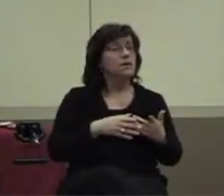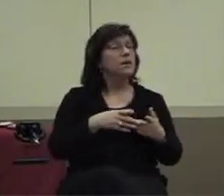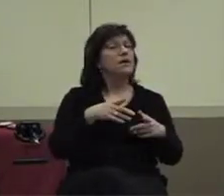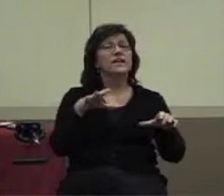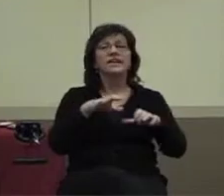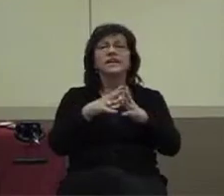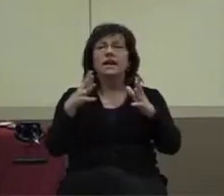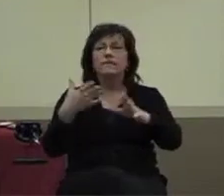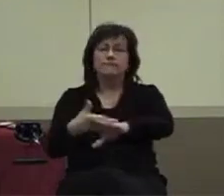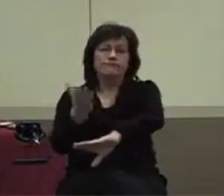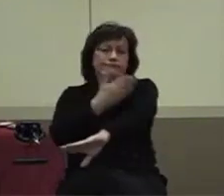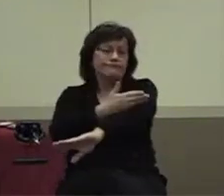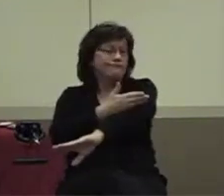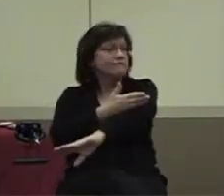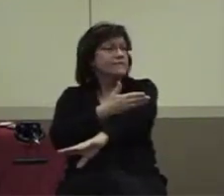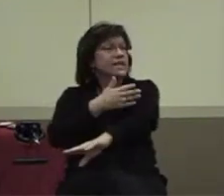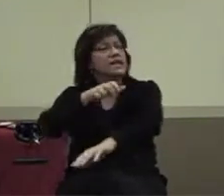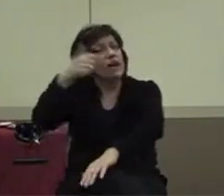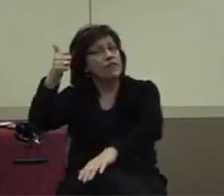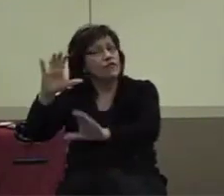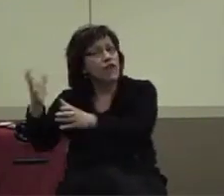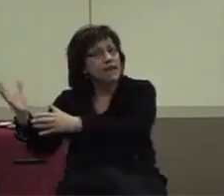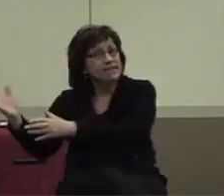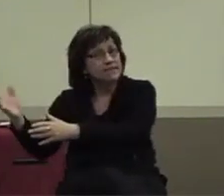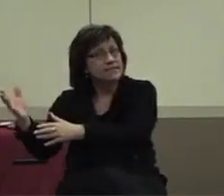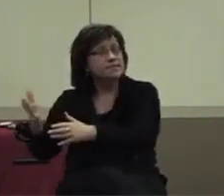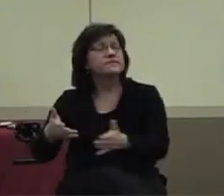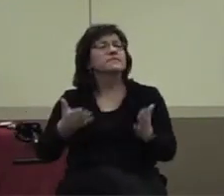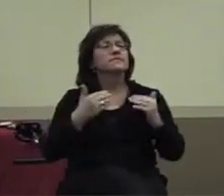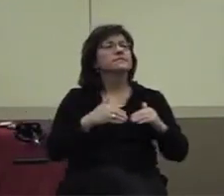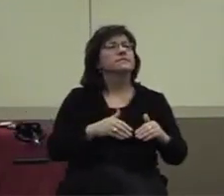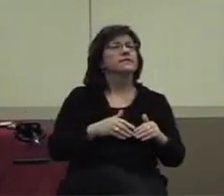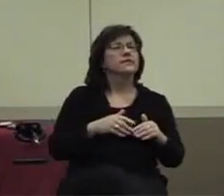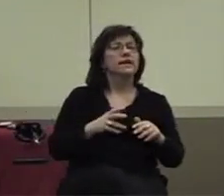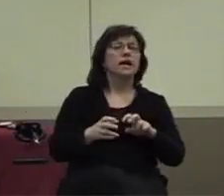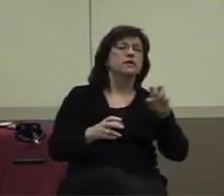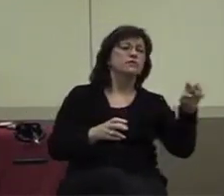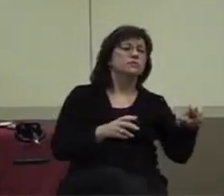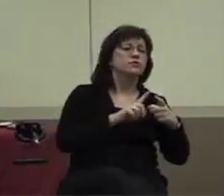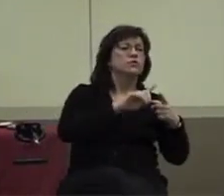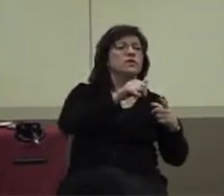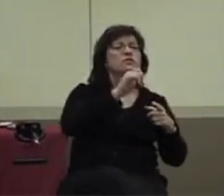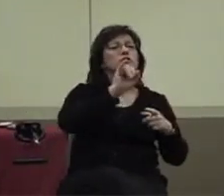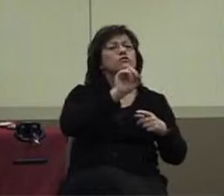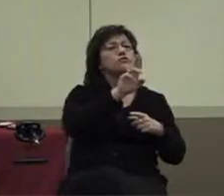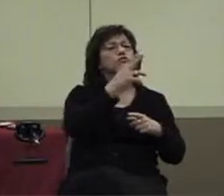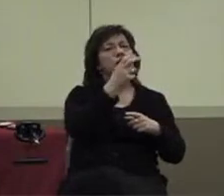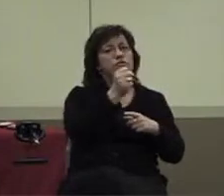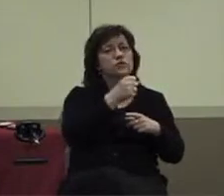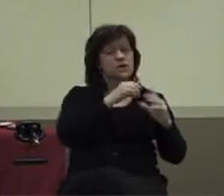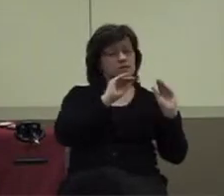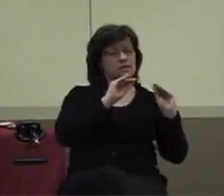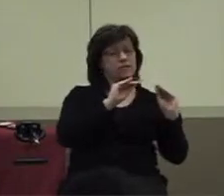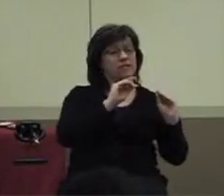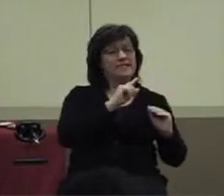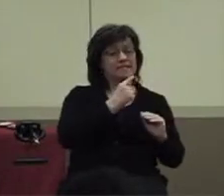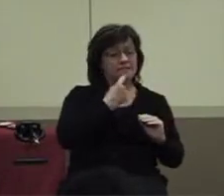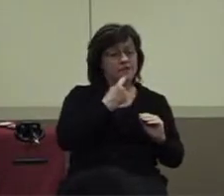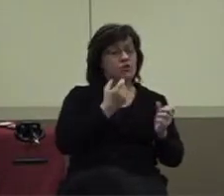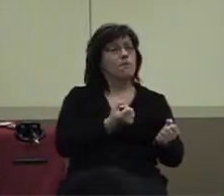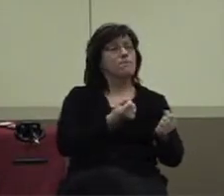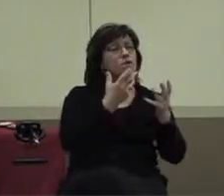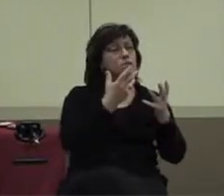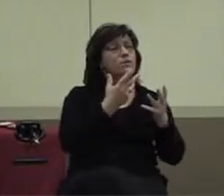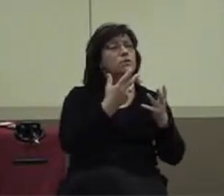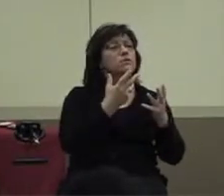classes. So then I moved to another junior high, and I was teaching severe multiple disabilities. So I went into the